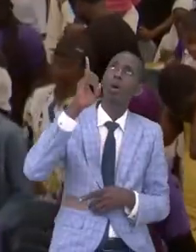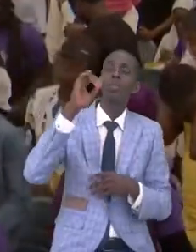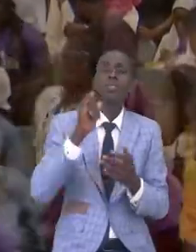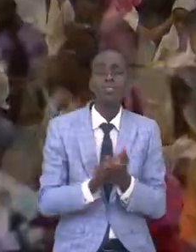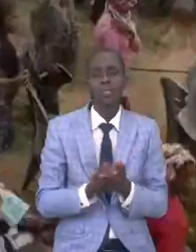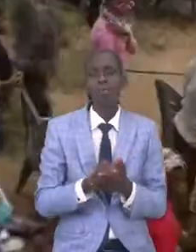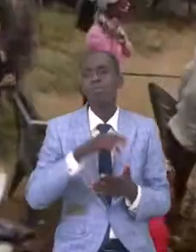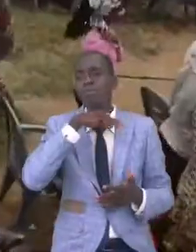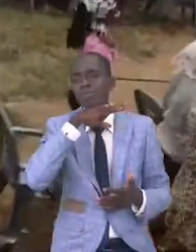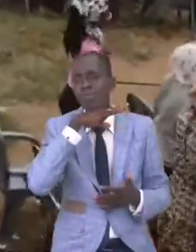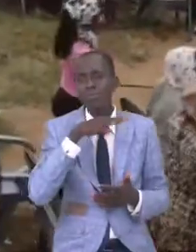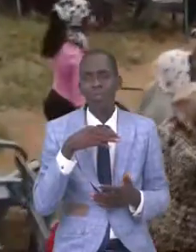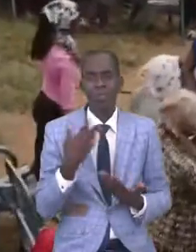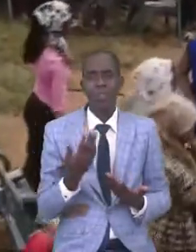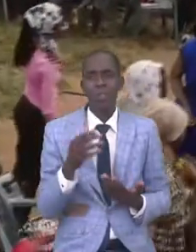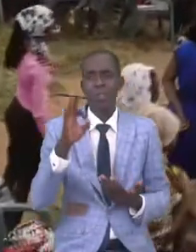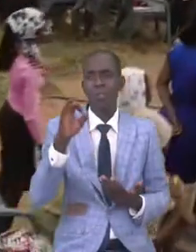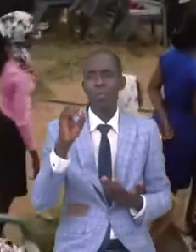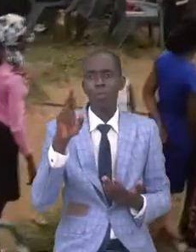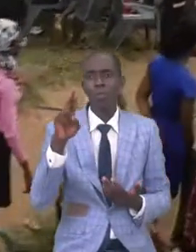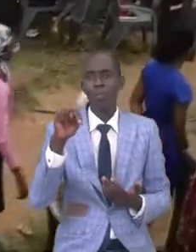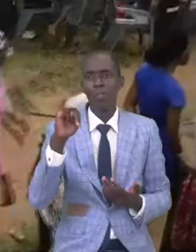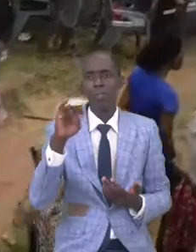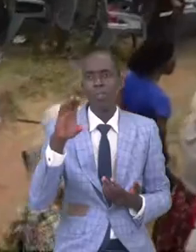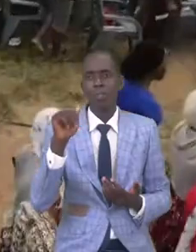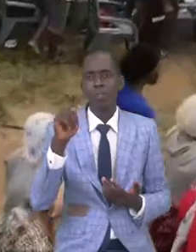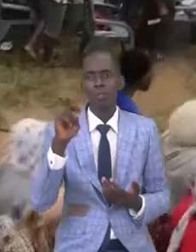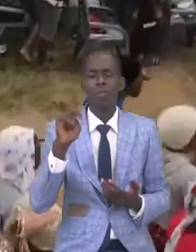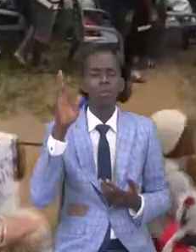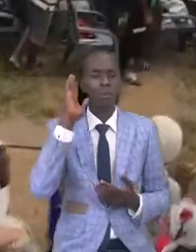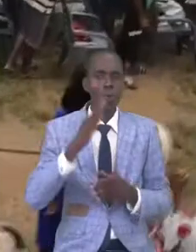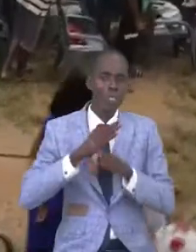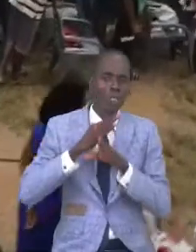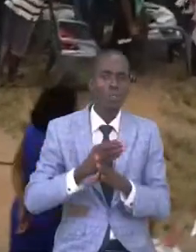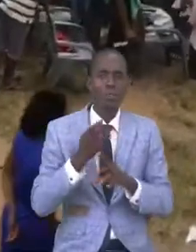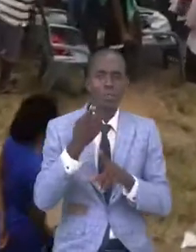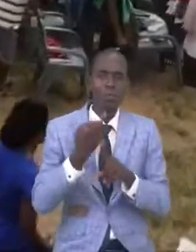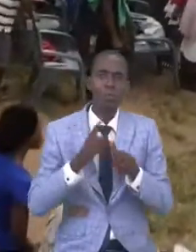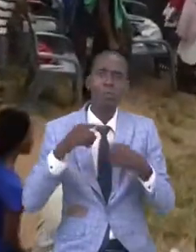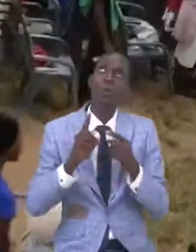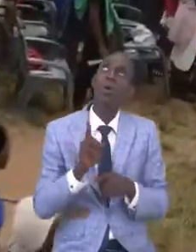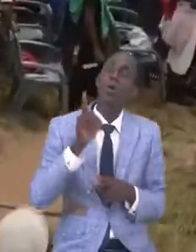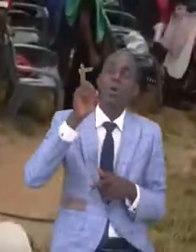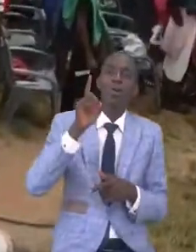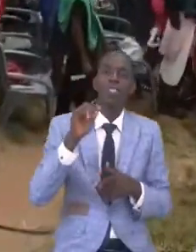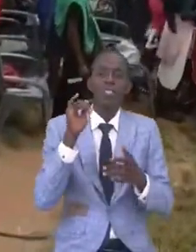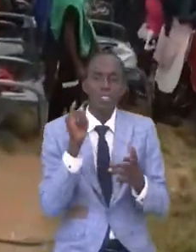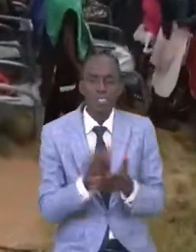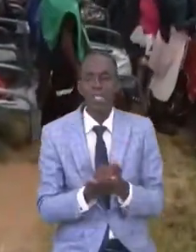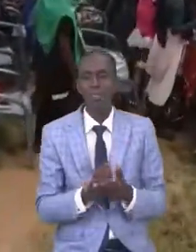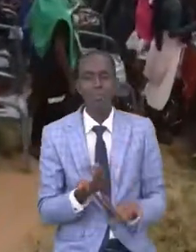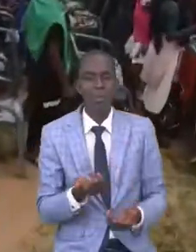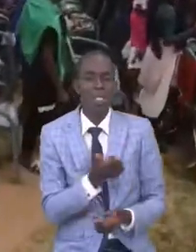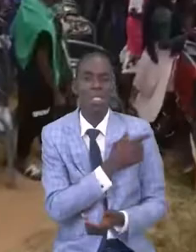filthiness, fornication will hinder your upward movement. Tell him that indolence